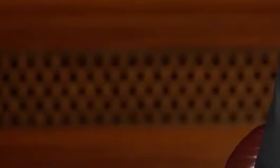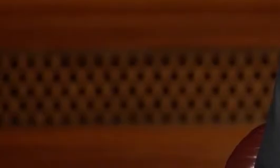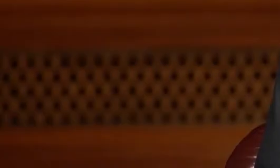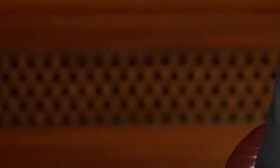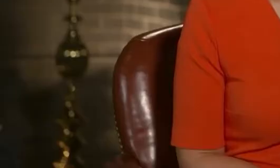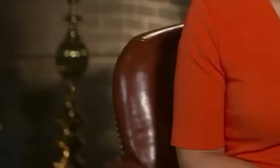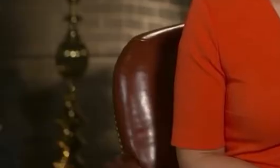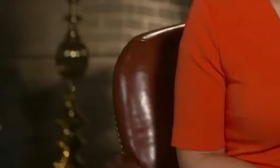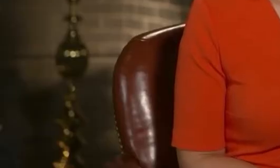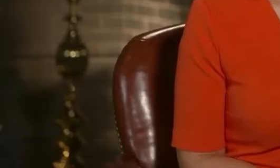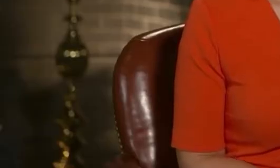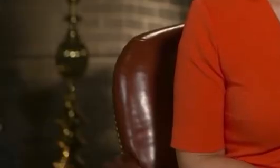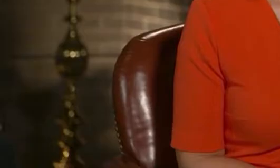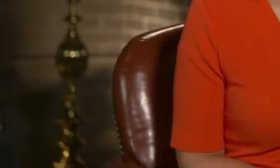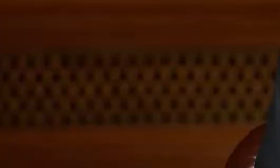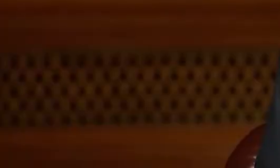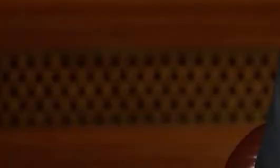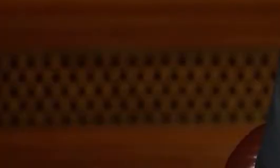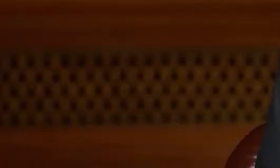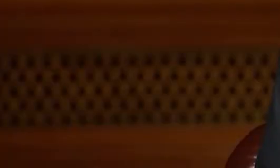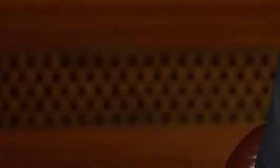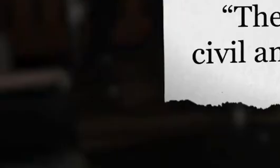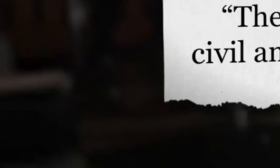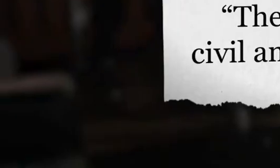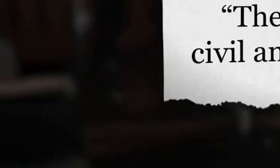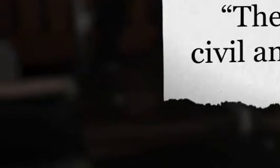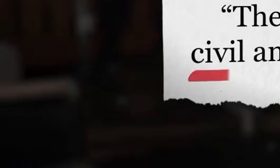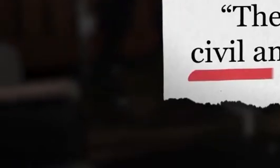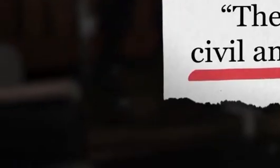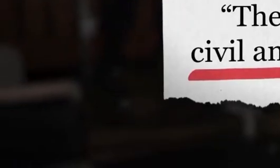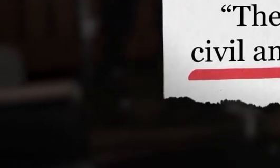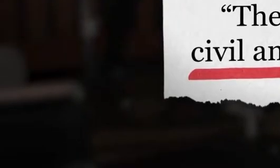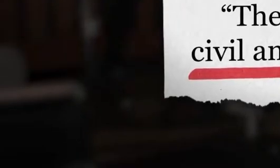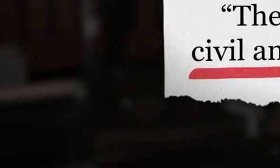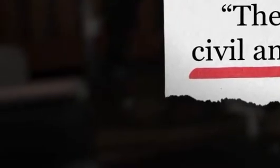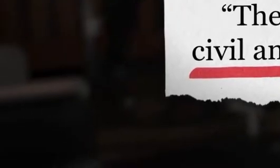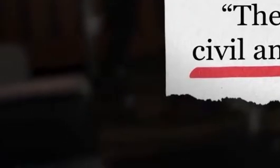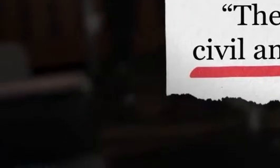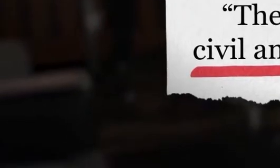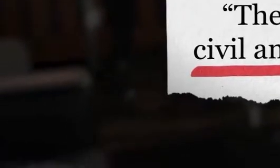Justice Gorsuch welcome to Firing Line it's my pleasure to be here